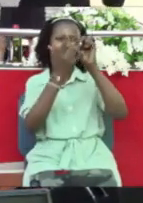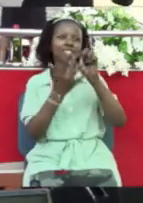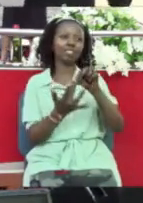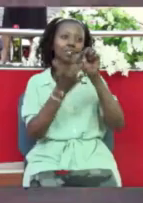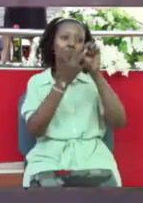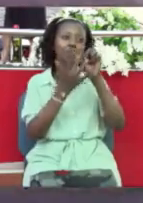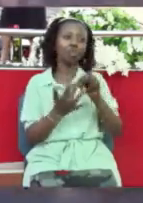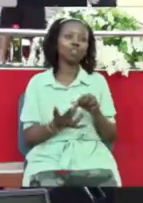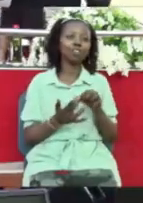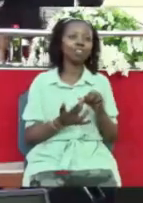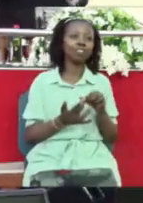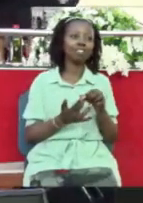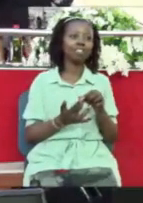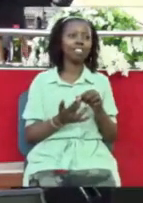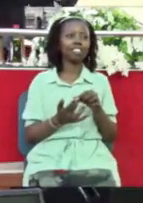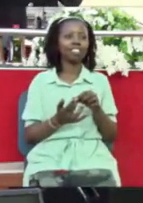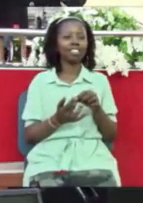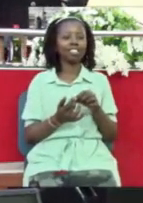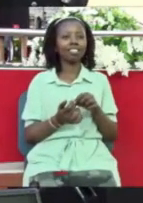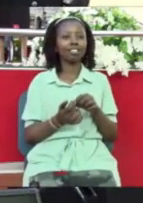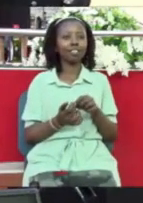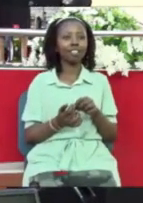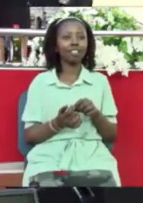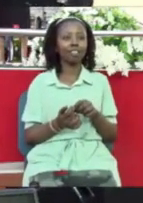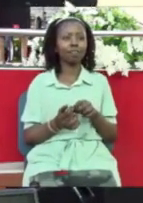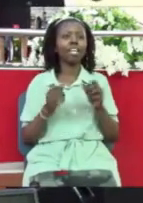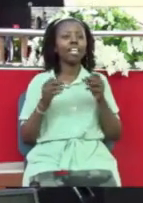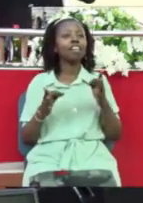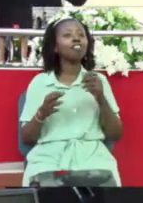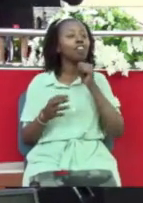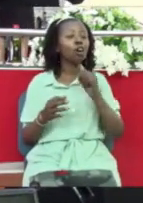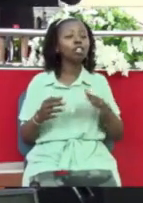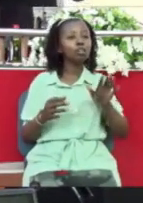special. If she is not a mother, tell her, become a special mother.